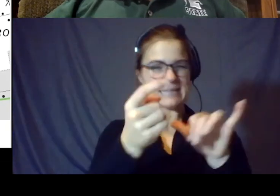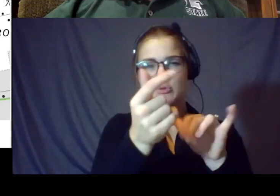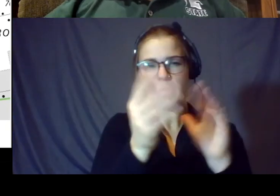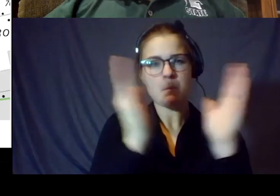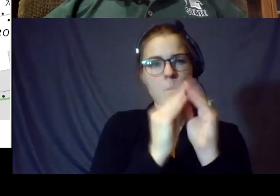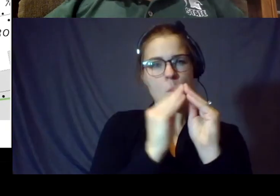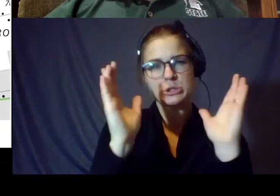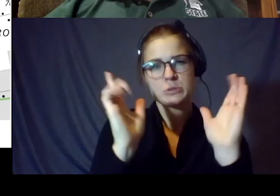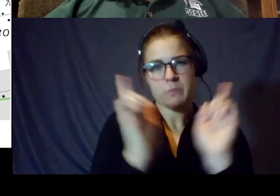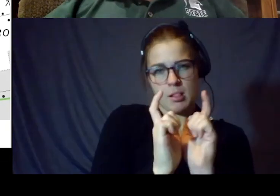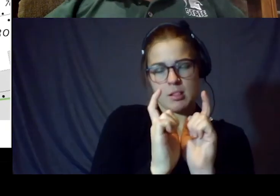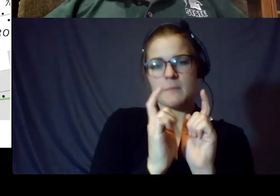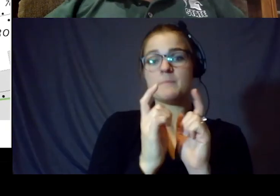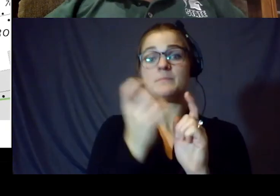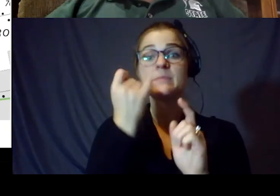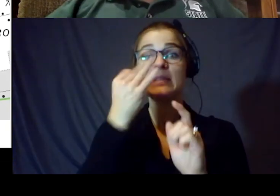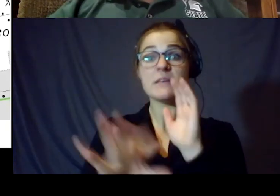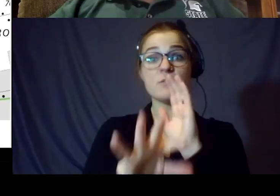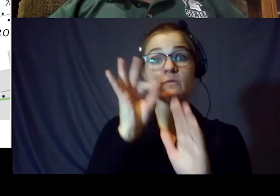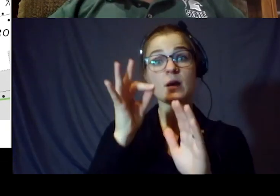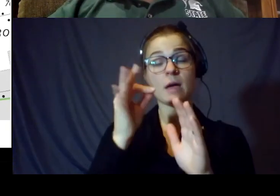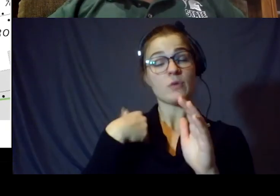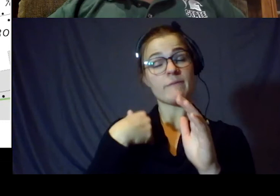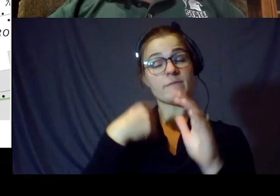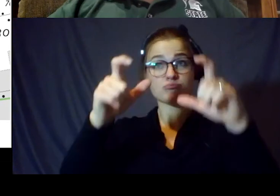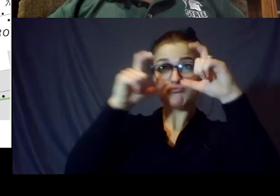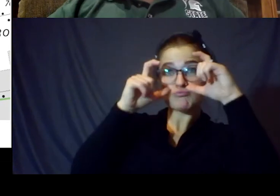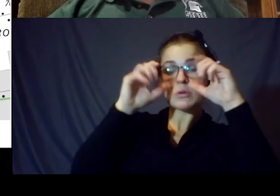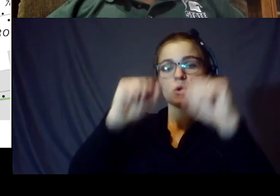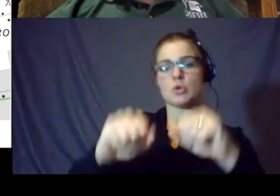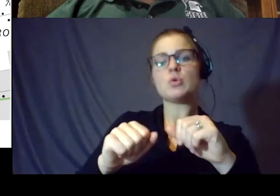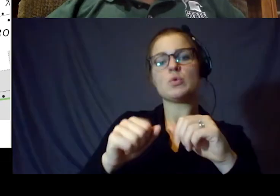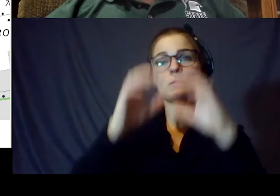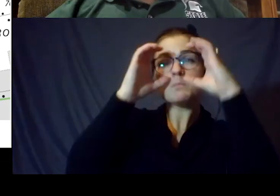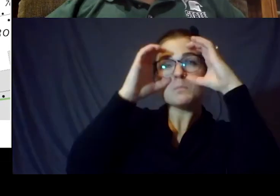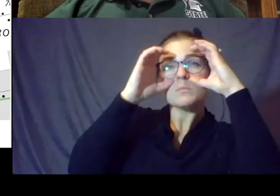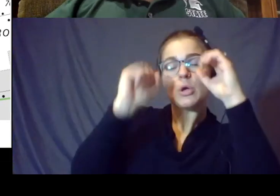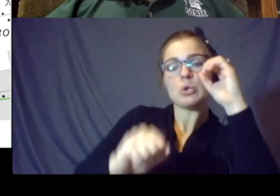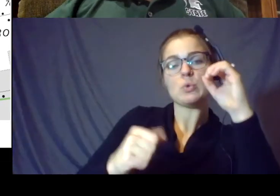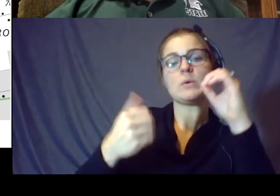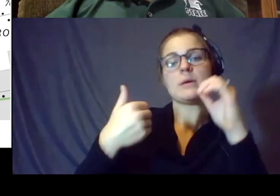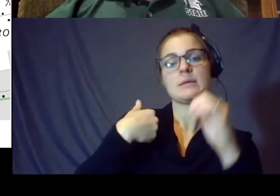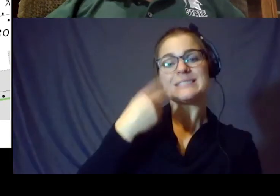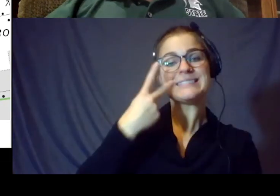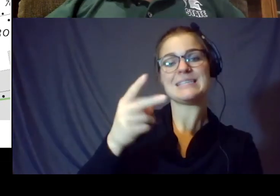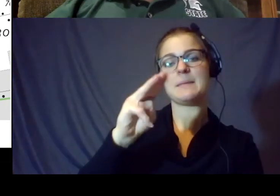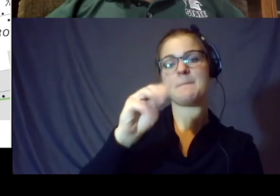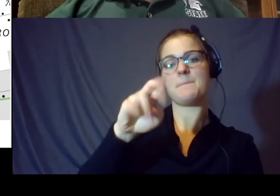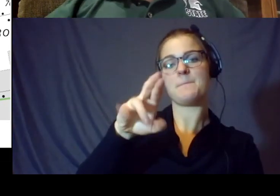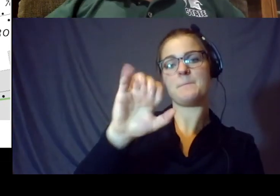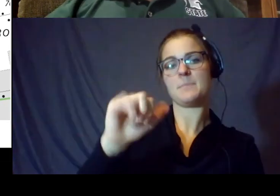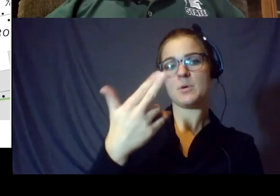can find Merak, and you can get Merak and Mu in the field of view at the same time, and then